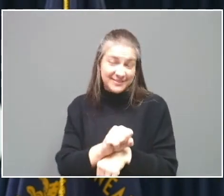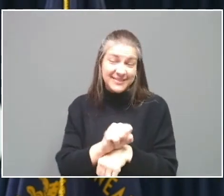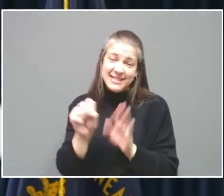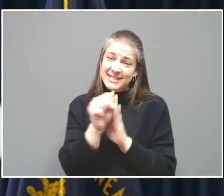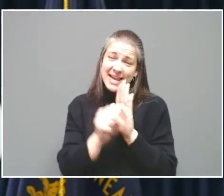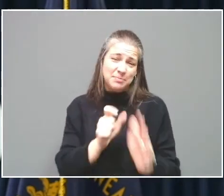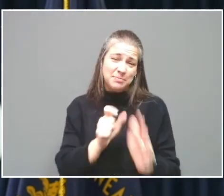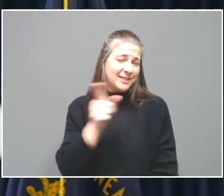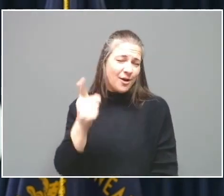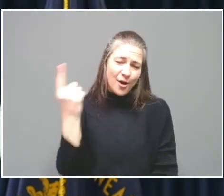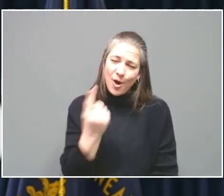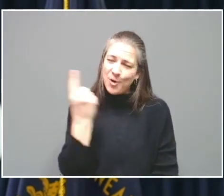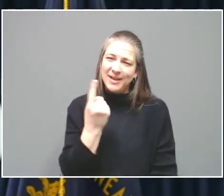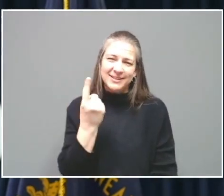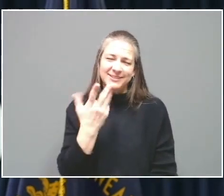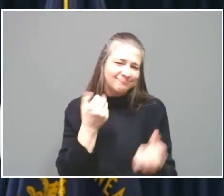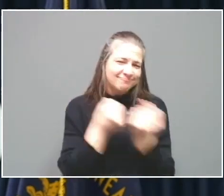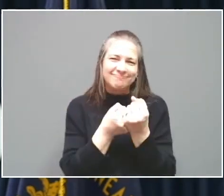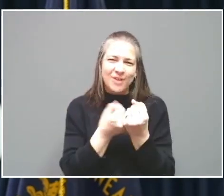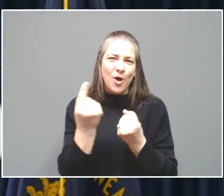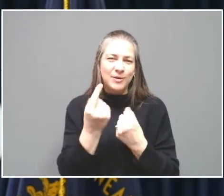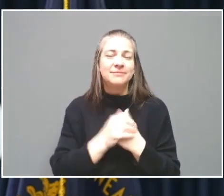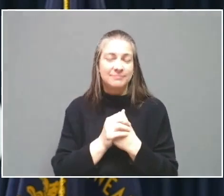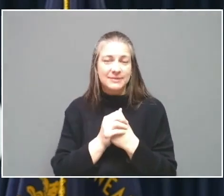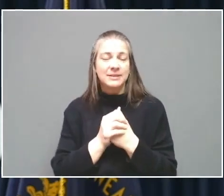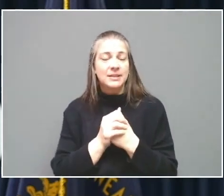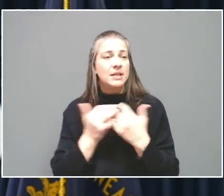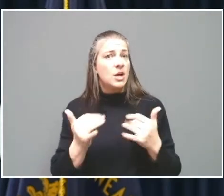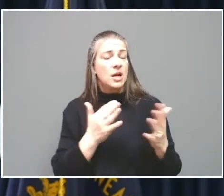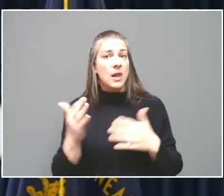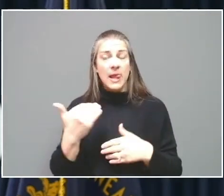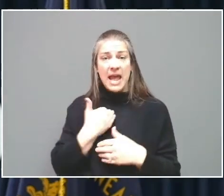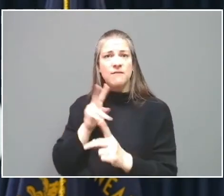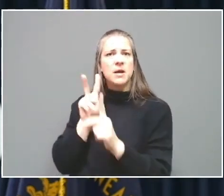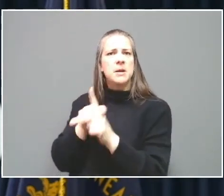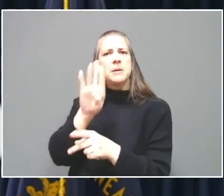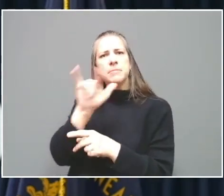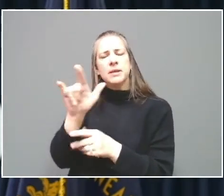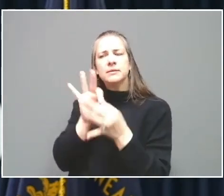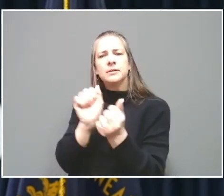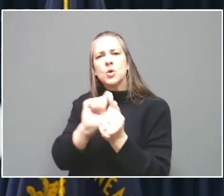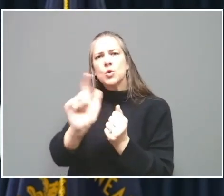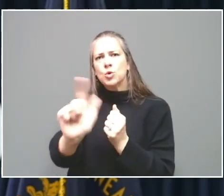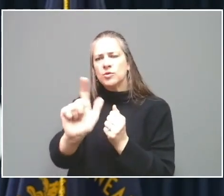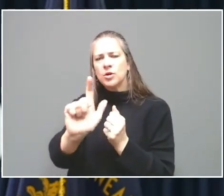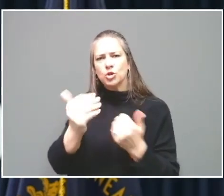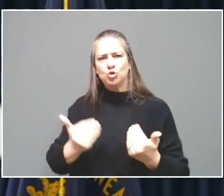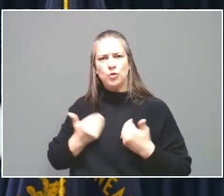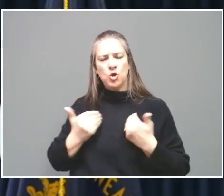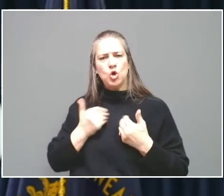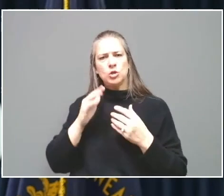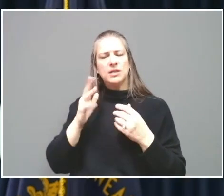the call. And while there have been, I guess there is a bill about a Louisville juvenile detention